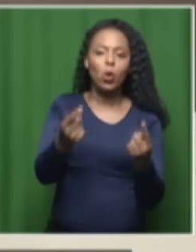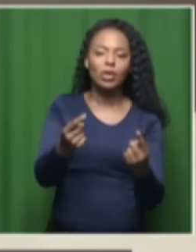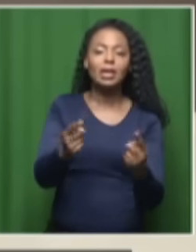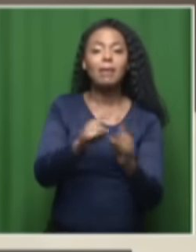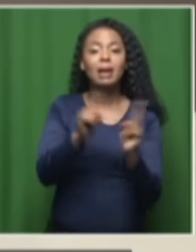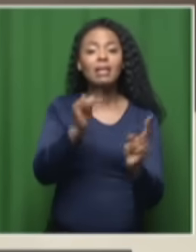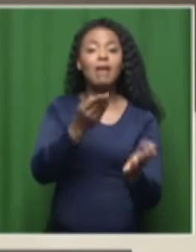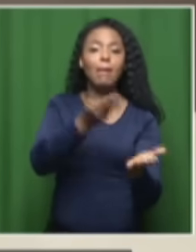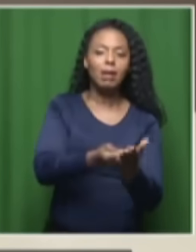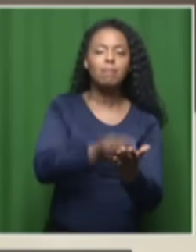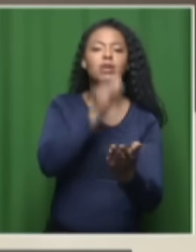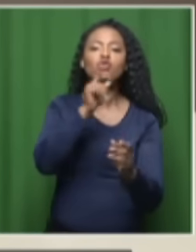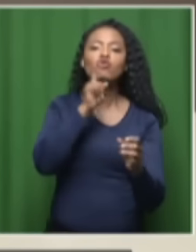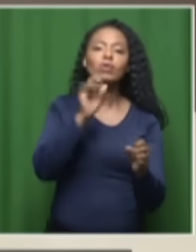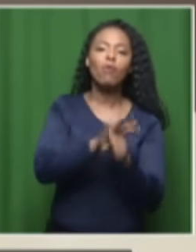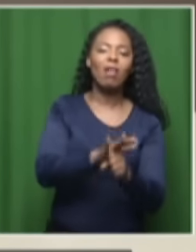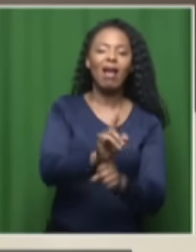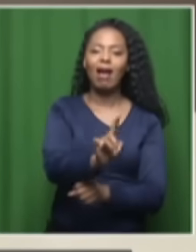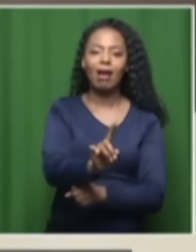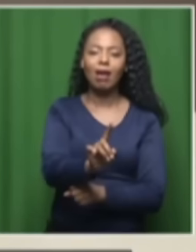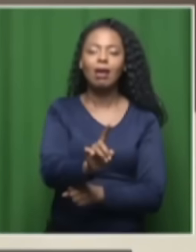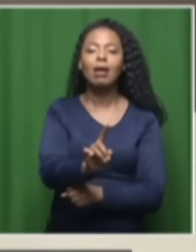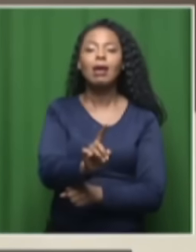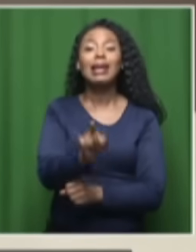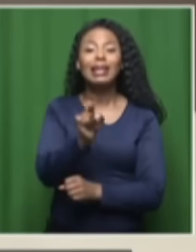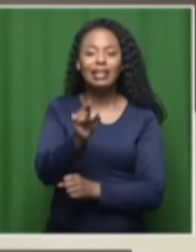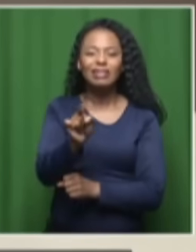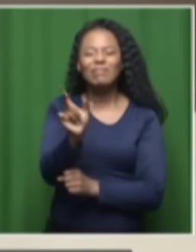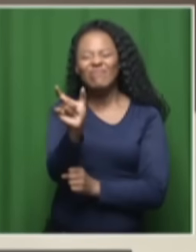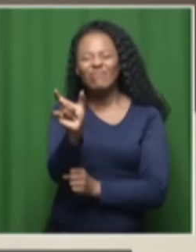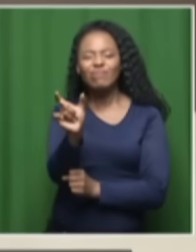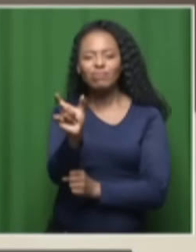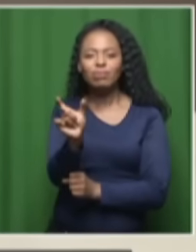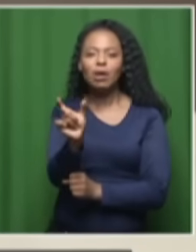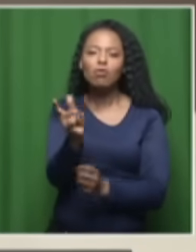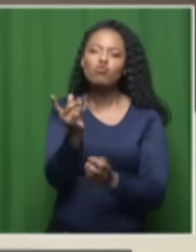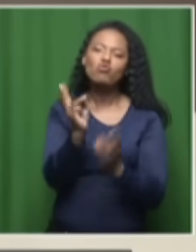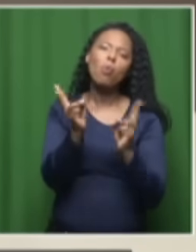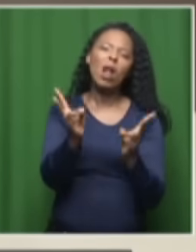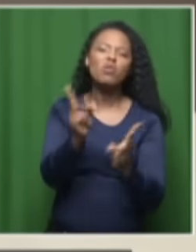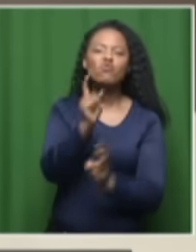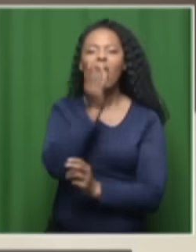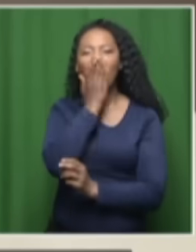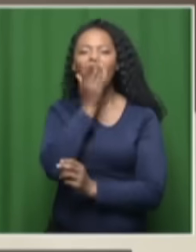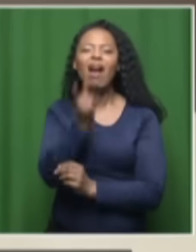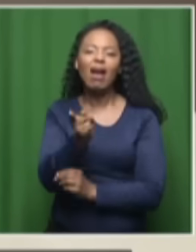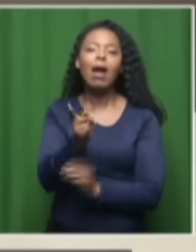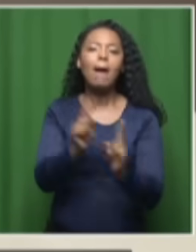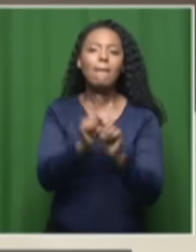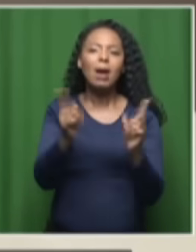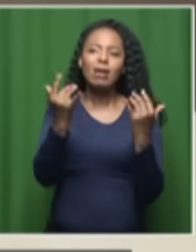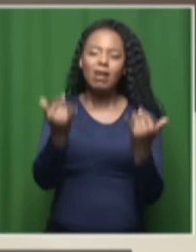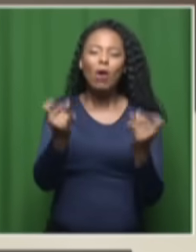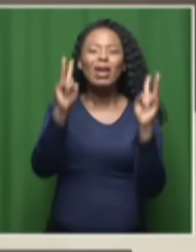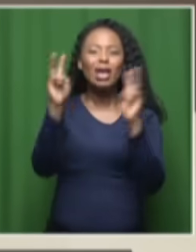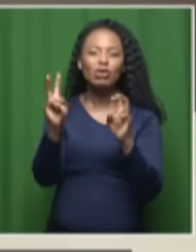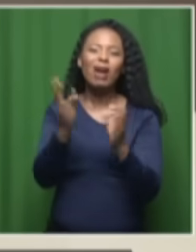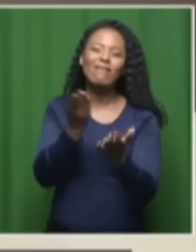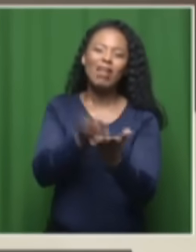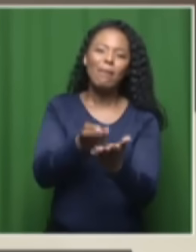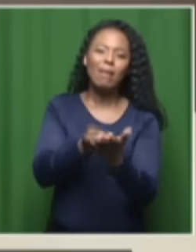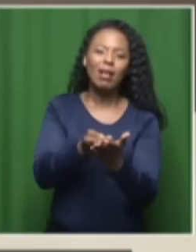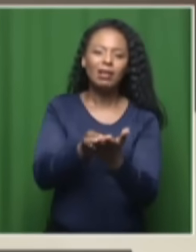you use it. So it's a useful term, but not that useful, because they also talk about the availability of our